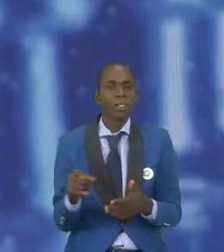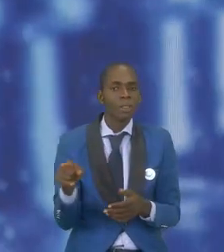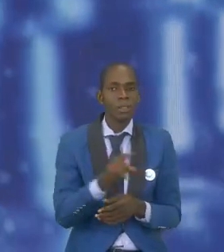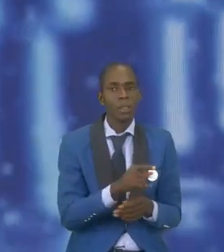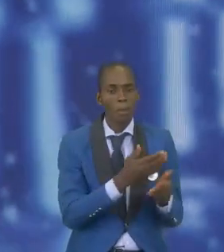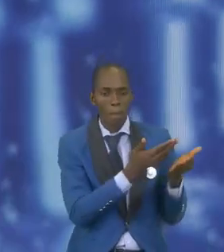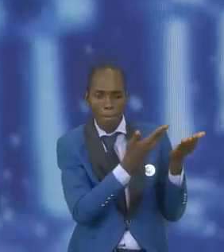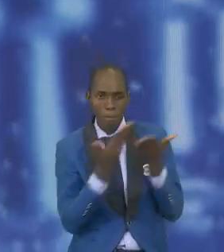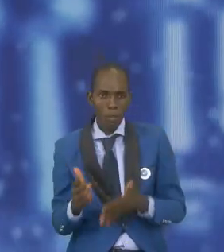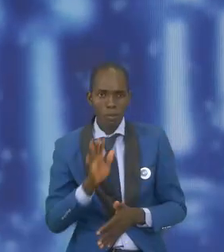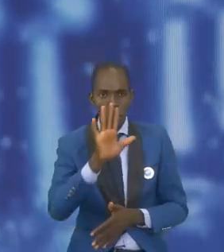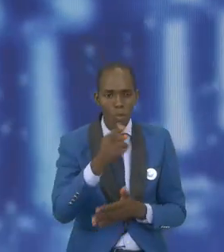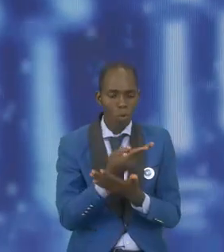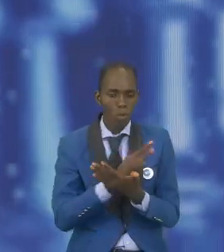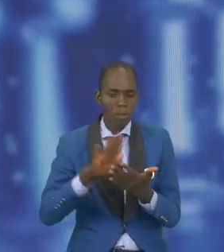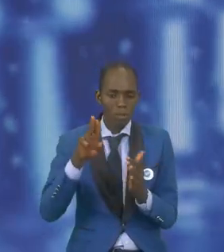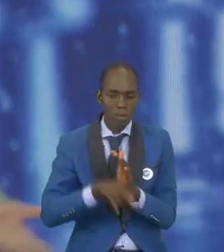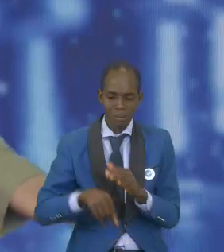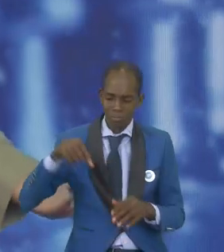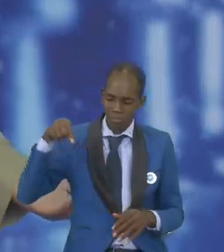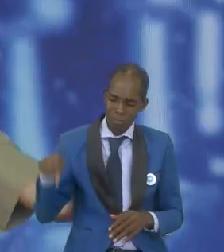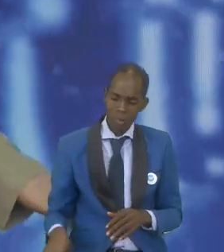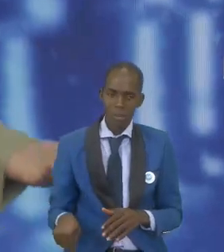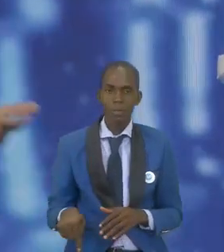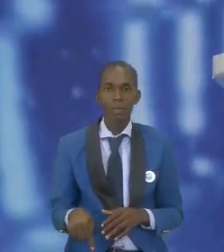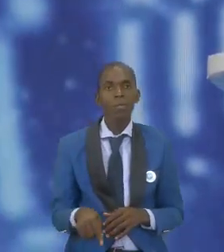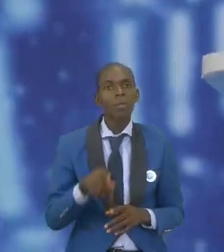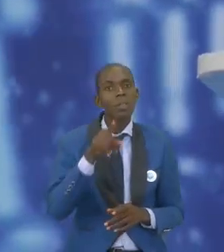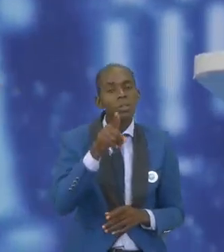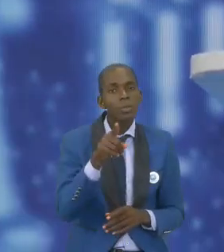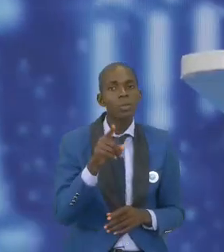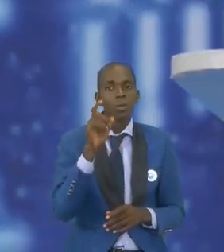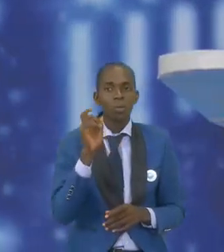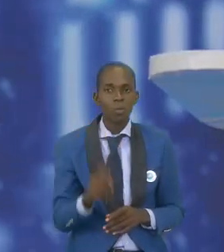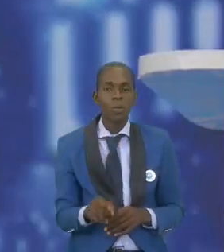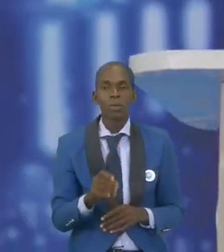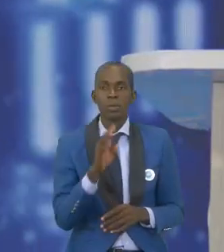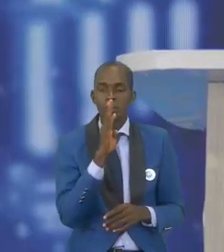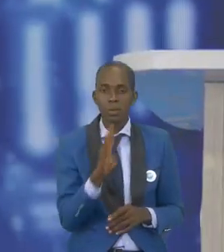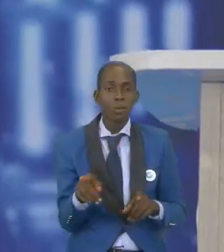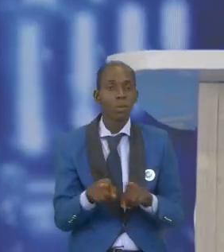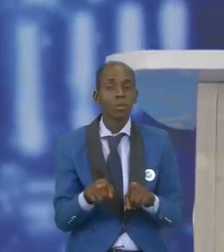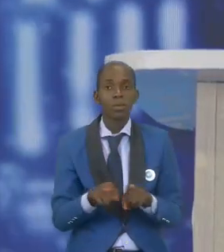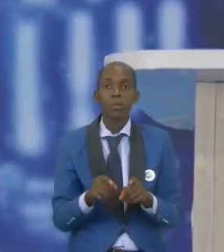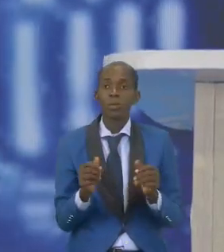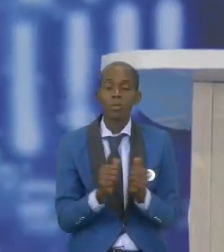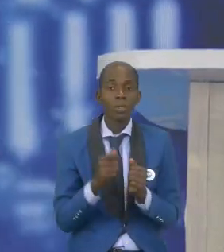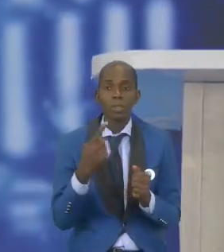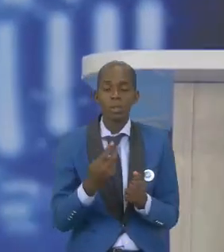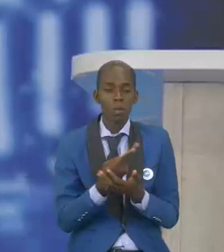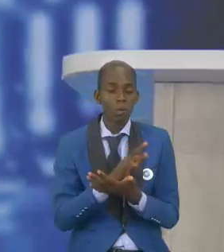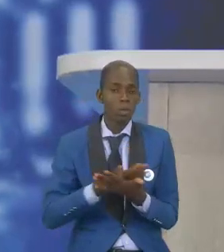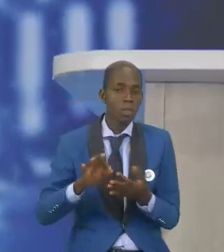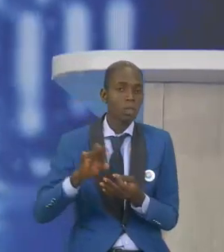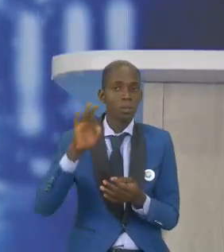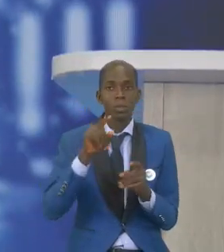holiness in the trash can, you must be with the human spirit too, and with the Holy Spirit,